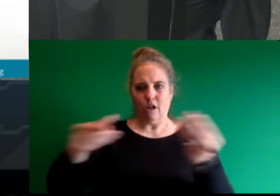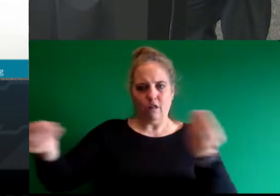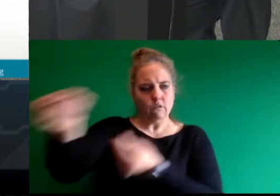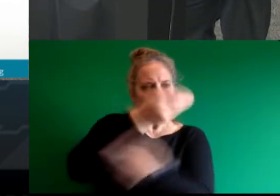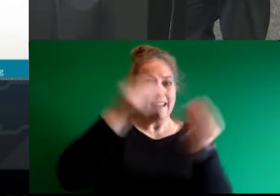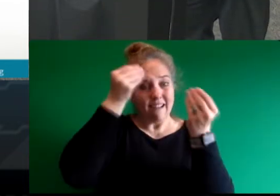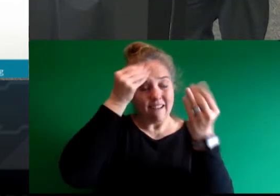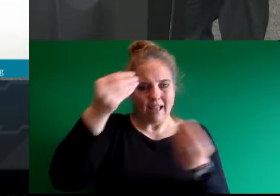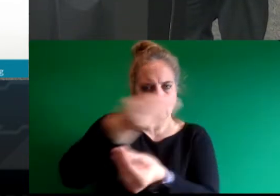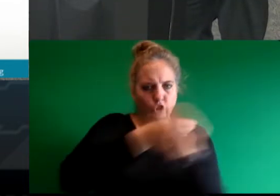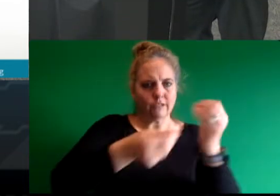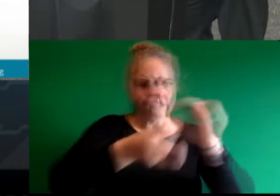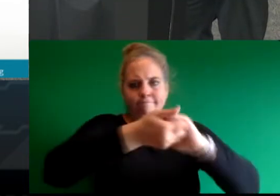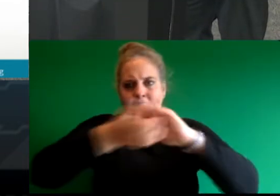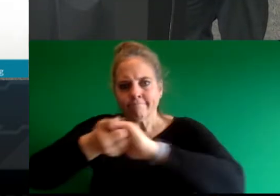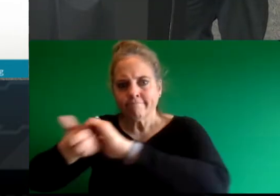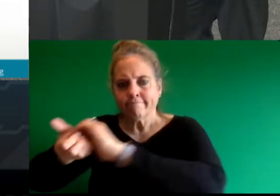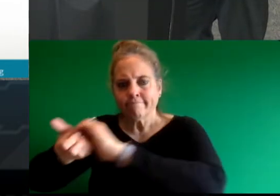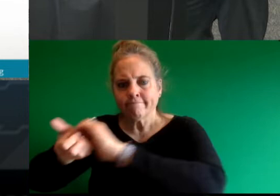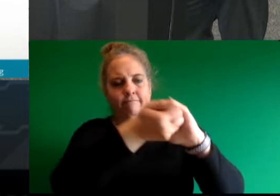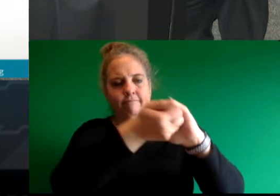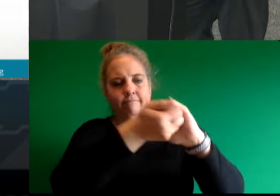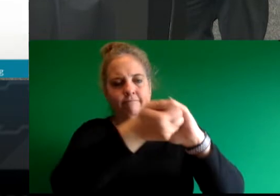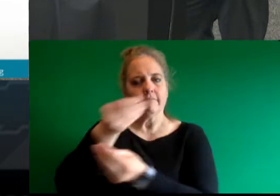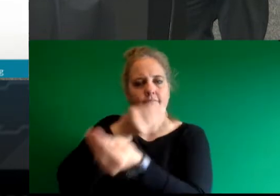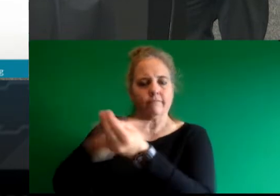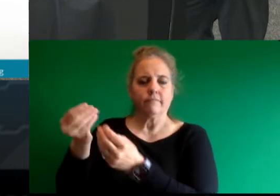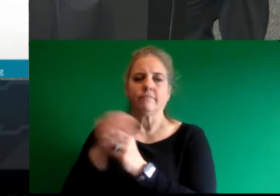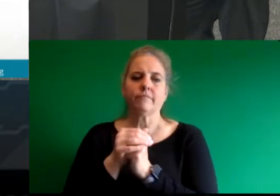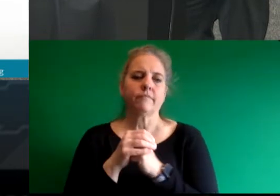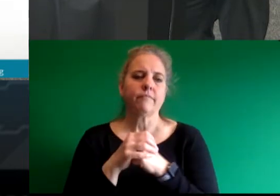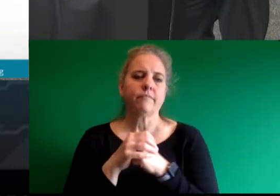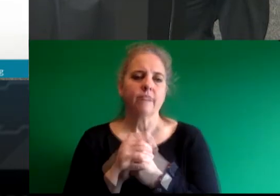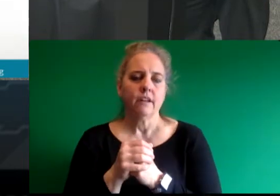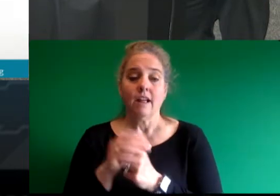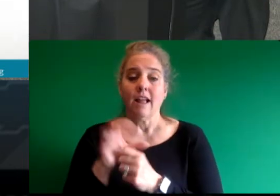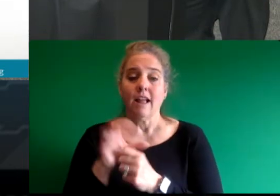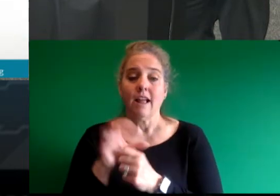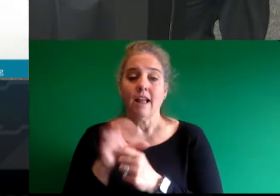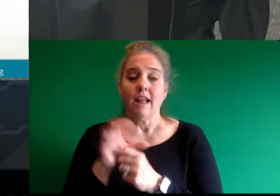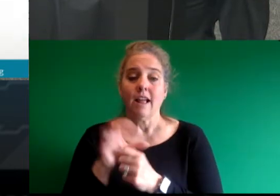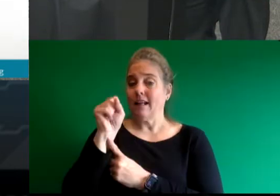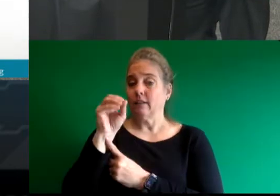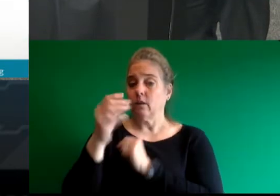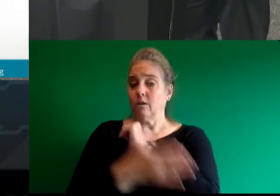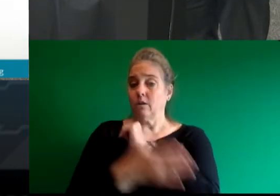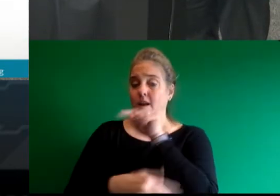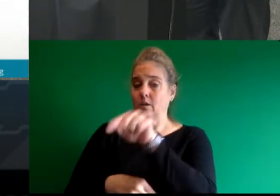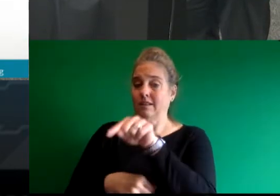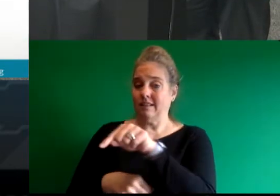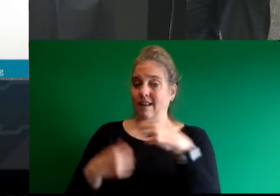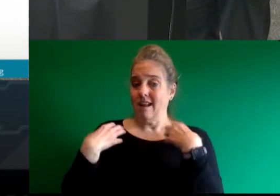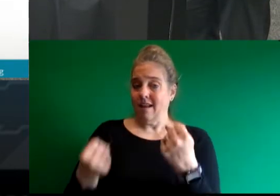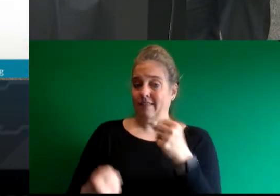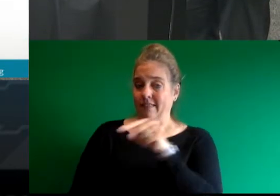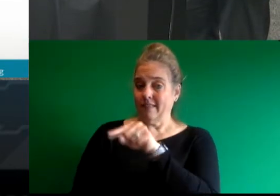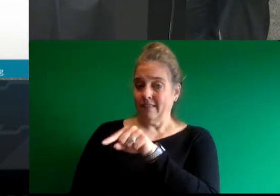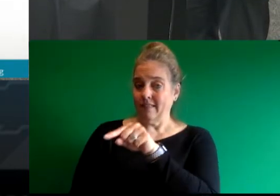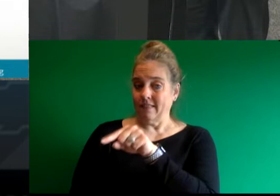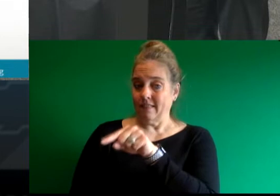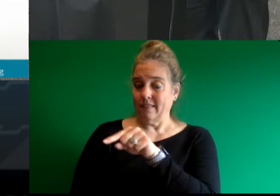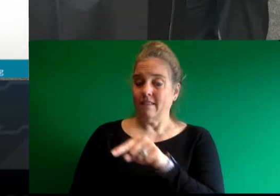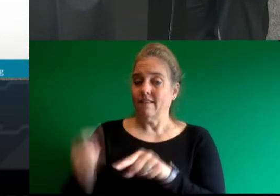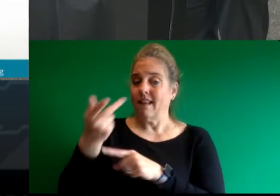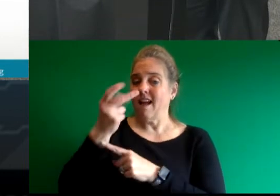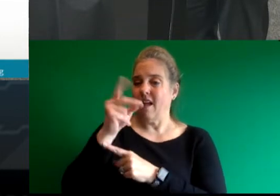There is a role for Paso County Public Health, and that role, I think Heather will talk a little bit about it, and as well as Corey will highlight what's happening in the schools,